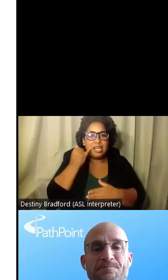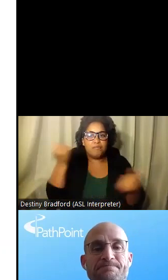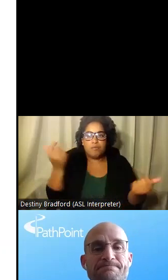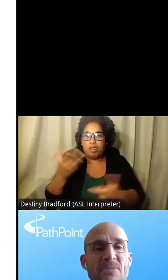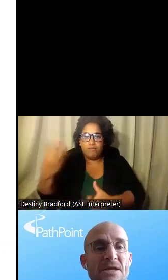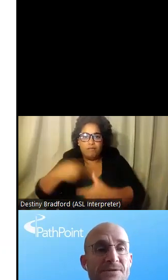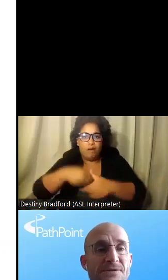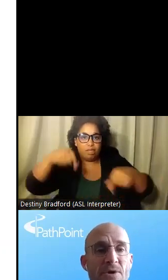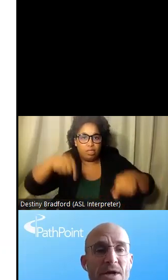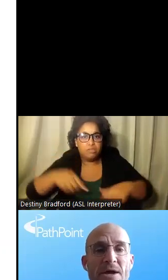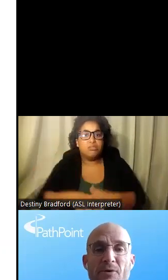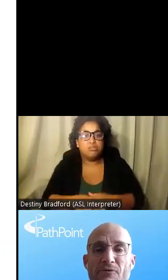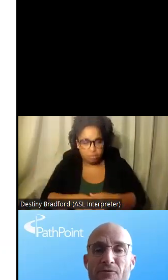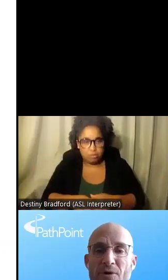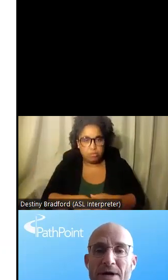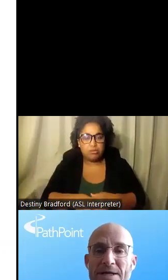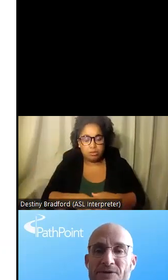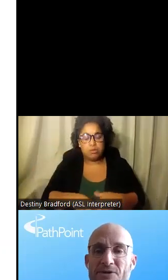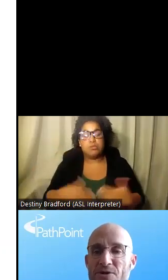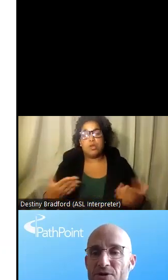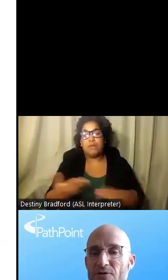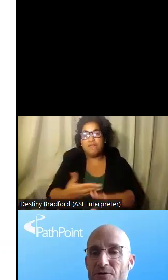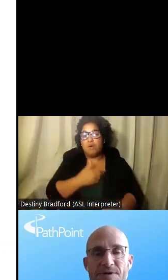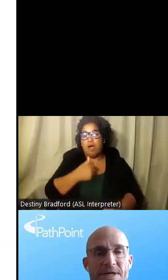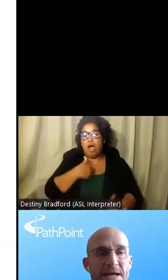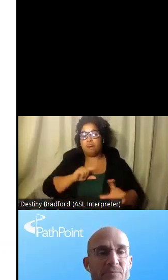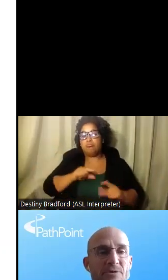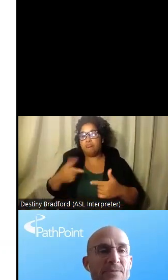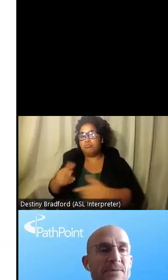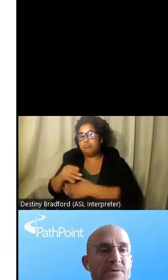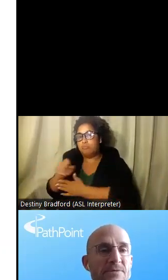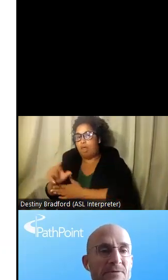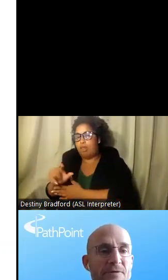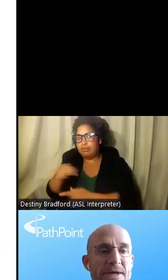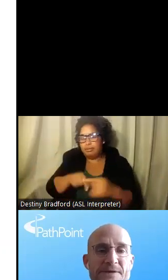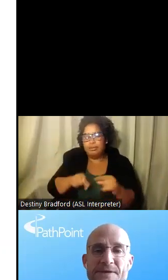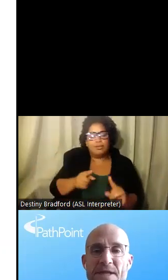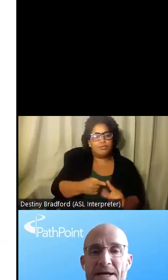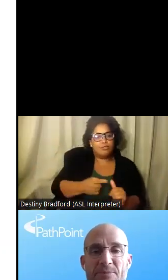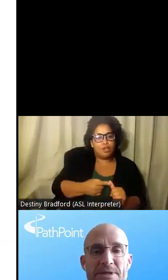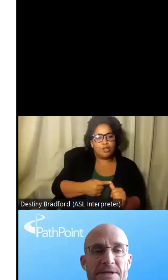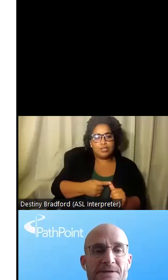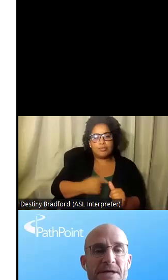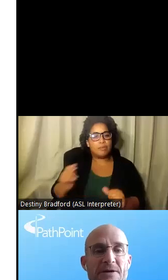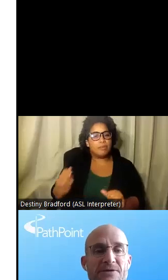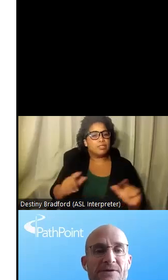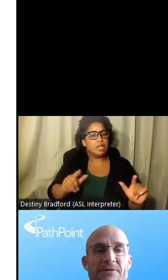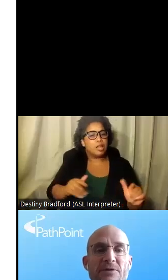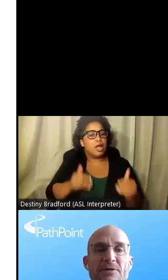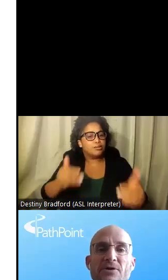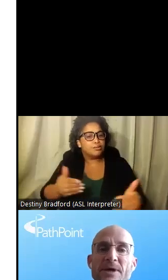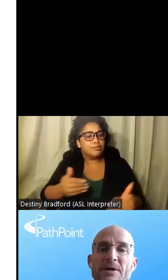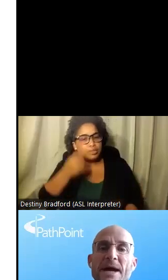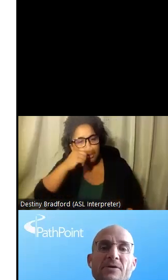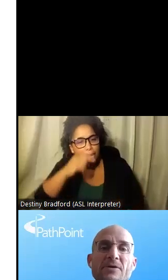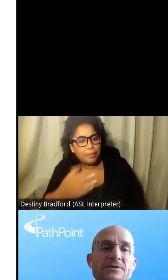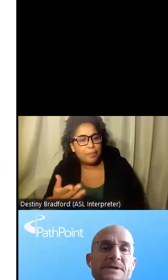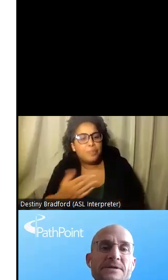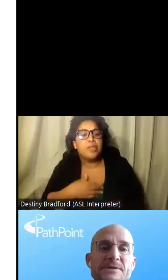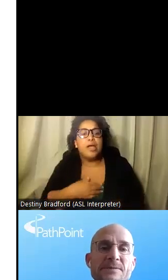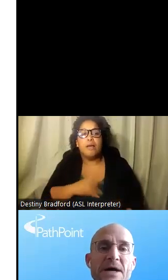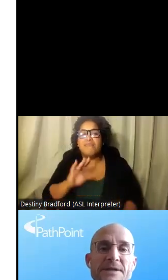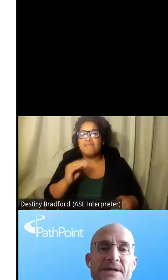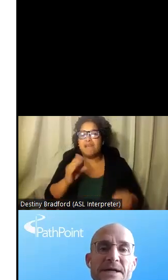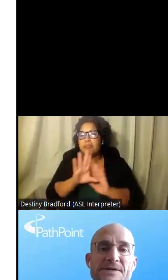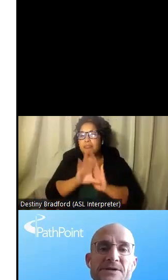this. So before I turn it over to April, maybe advance a slide, please. And I'll just give a little bit of background